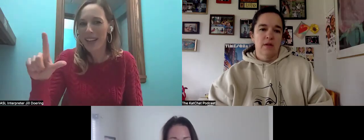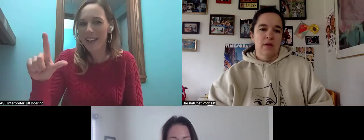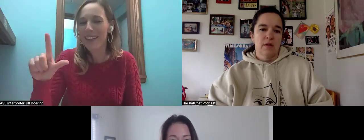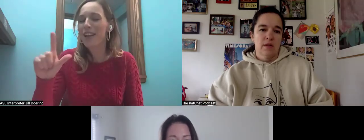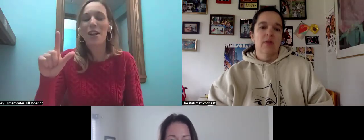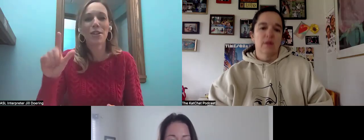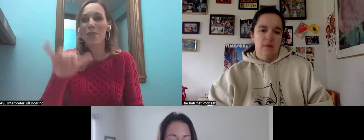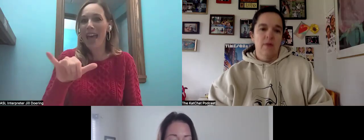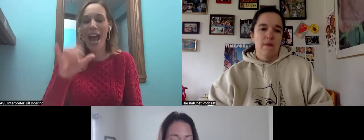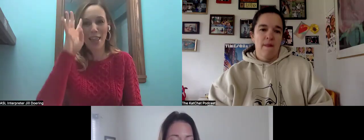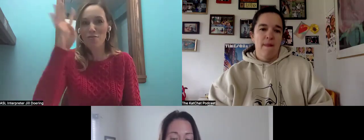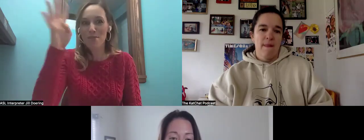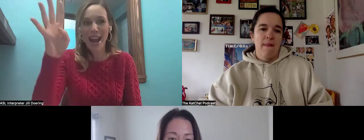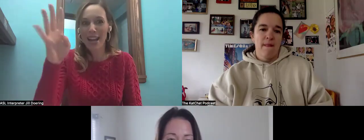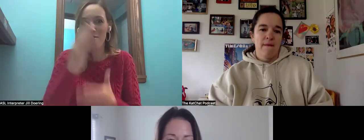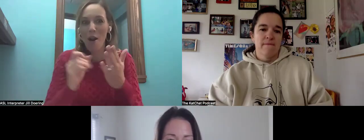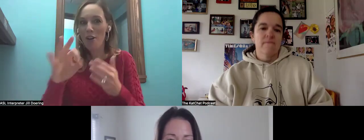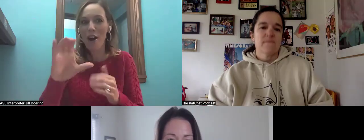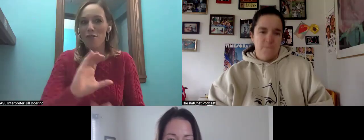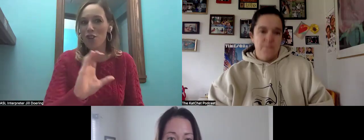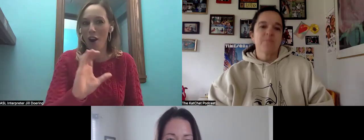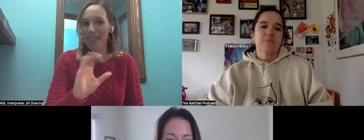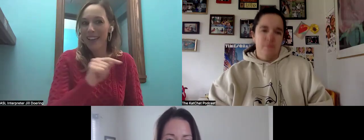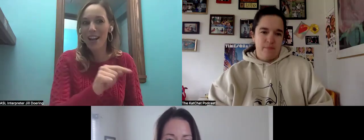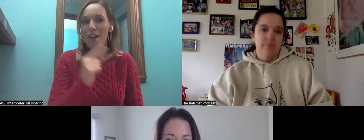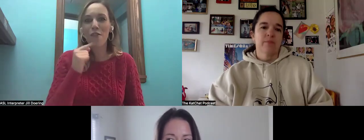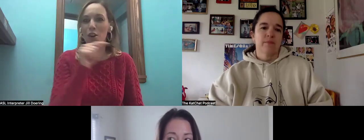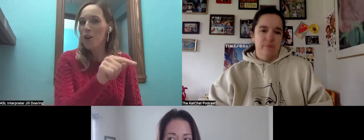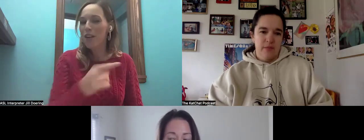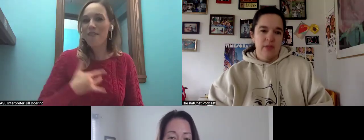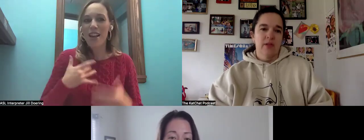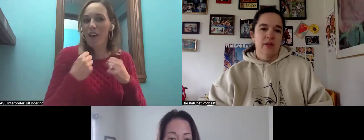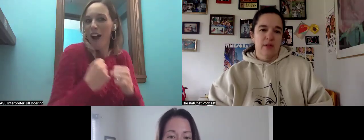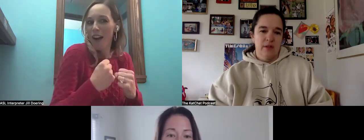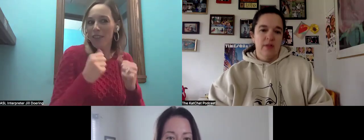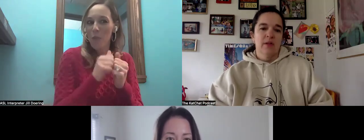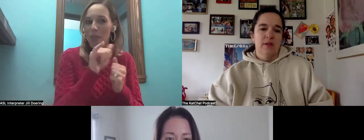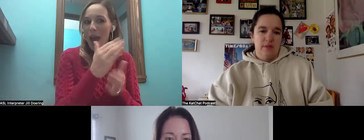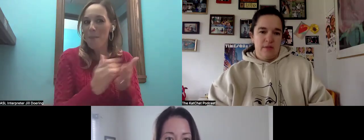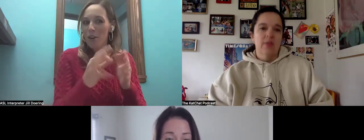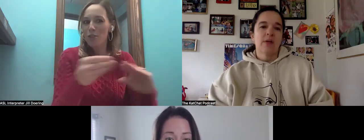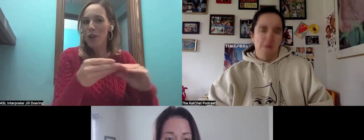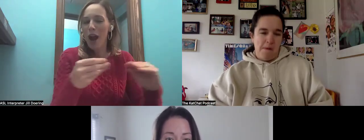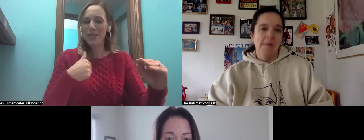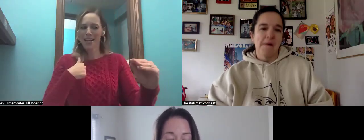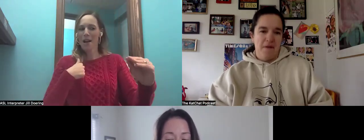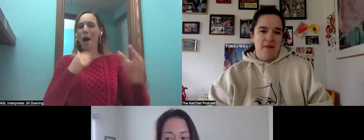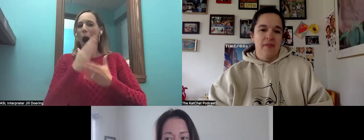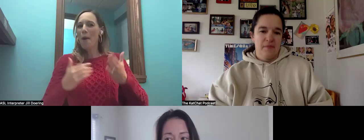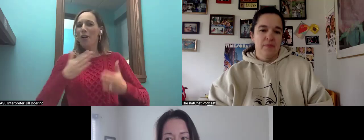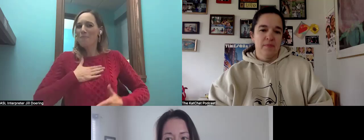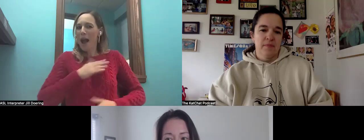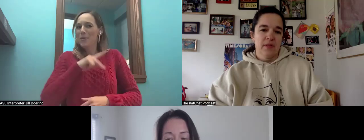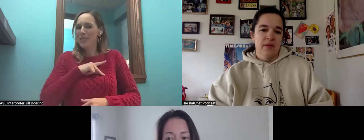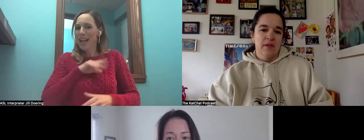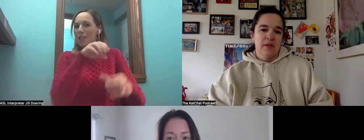and help her to feel confident in that with her storyline, a part of me was in that as a writer. And